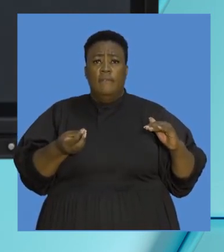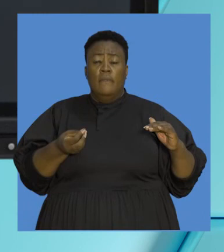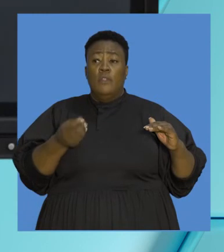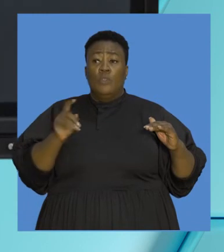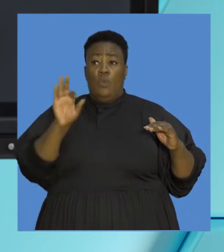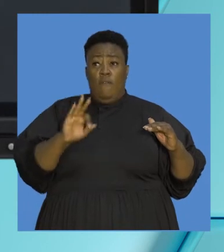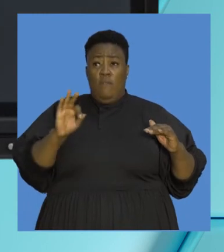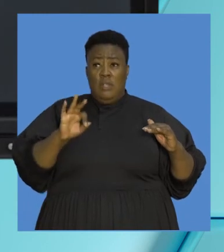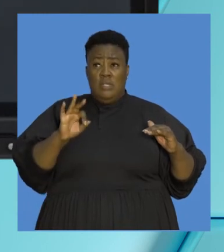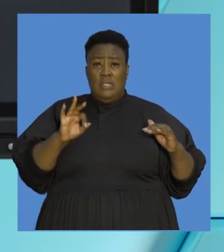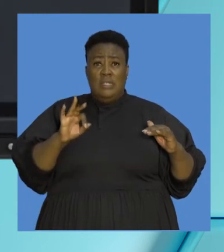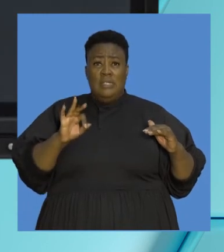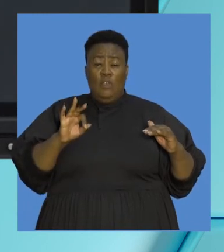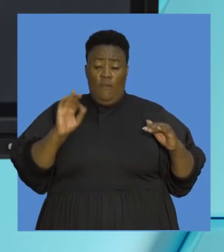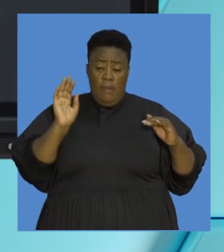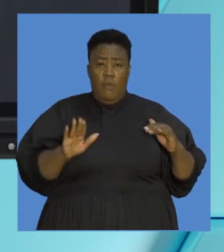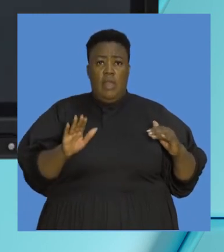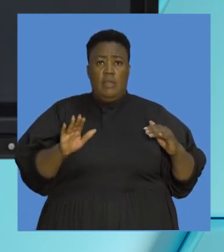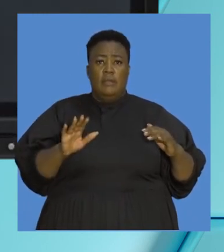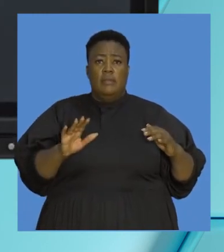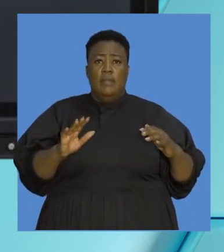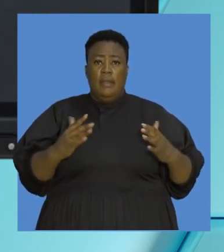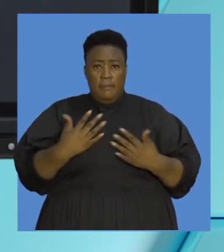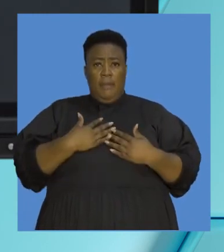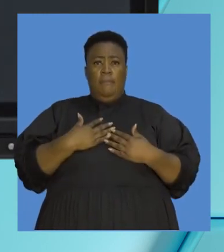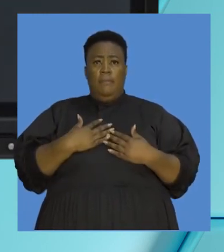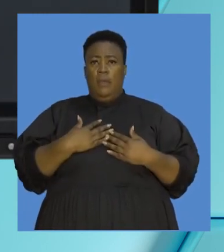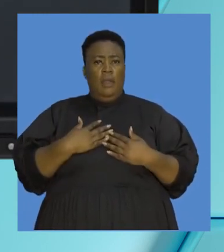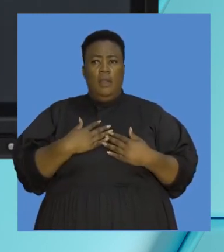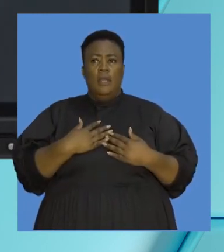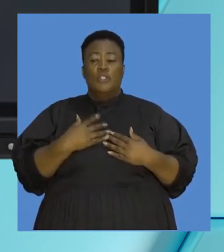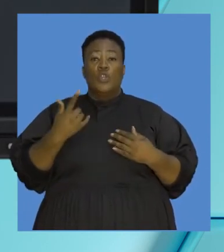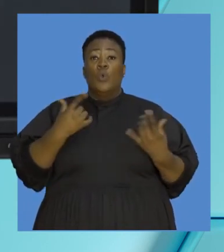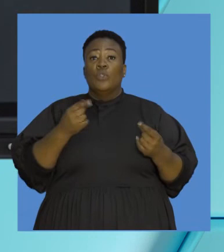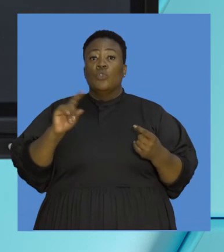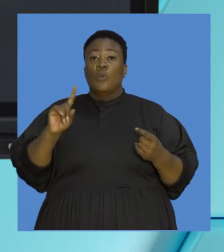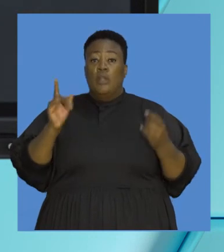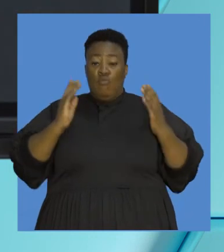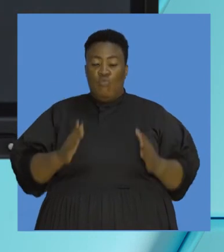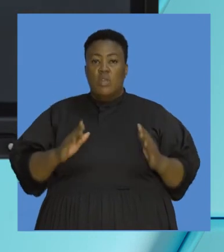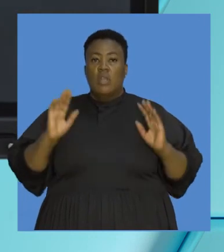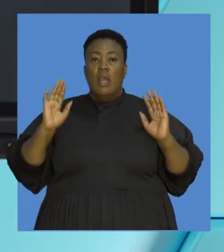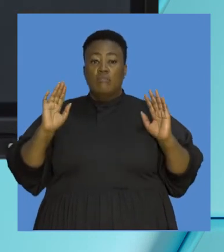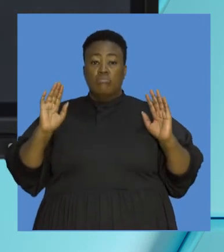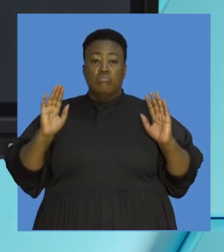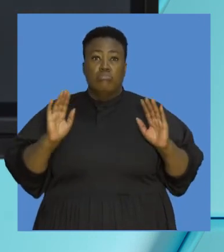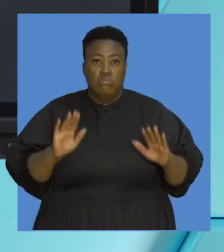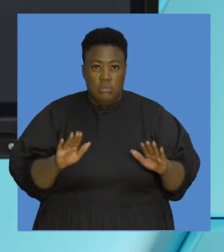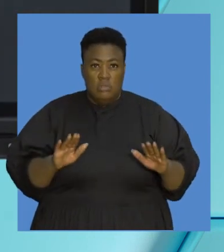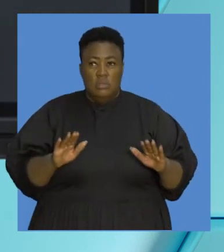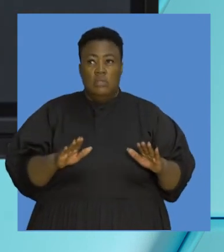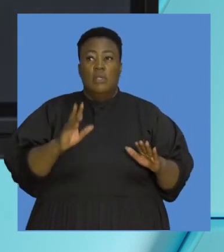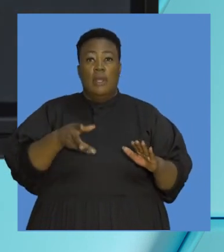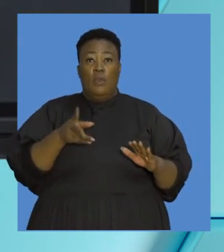quite, the force of the brakes doesn't get to us straight away. So what happens to us? We keep going